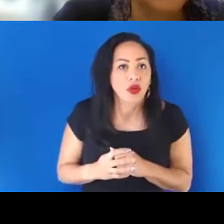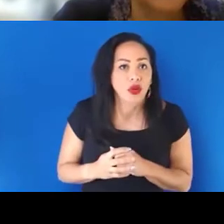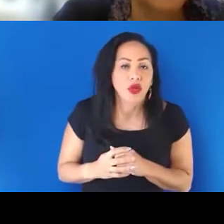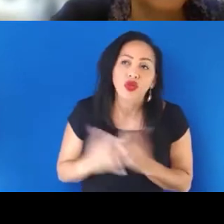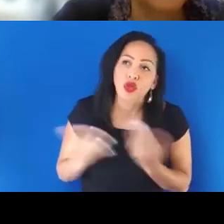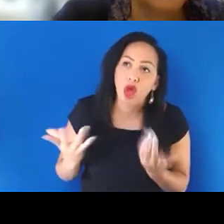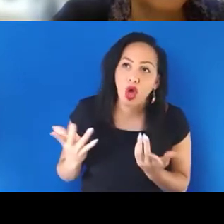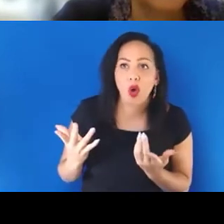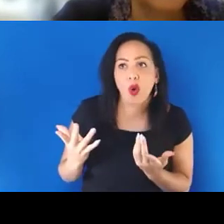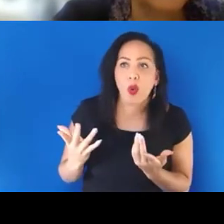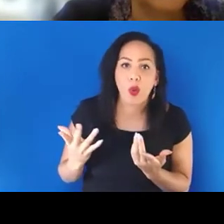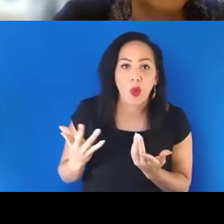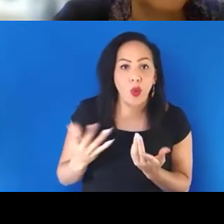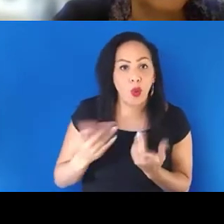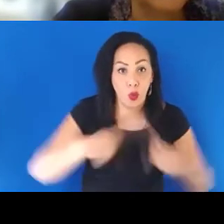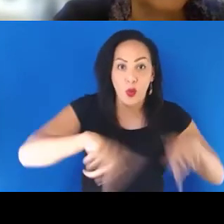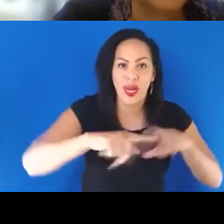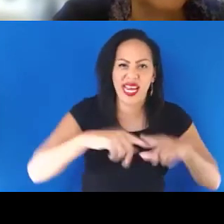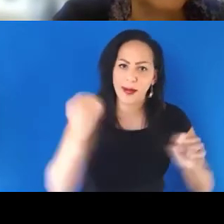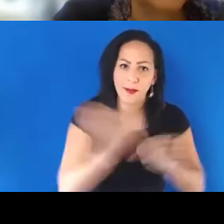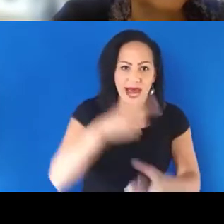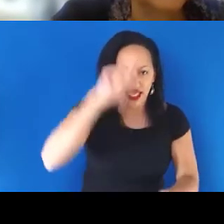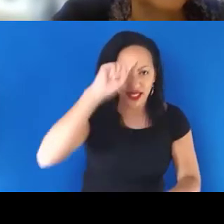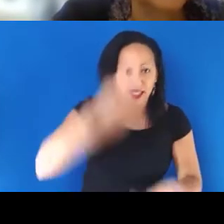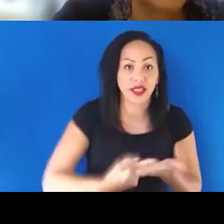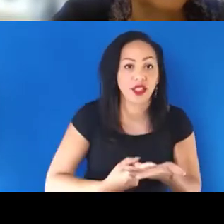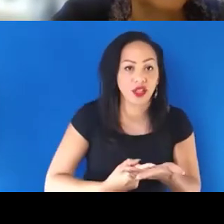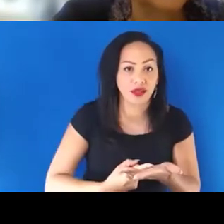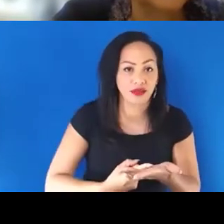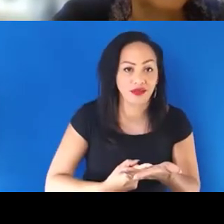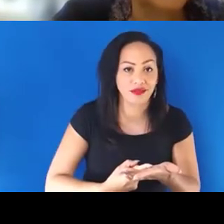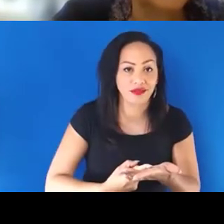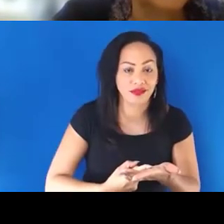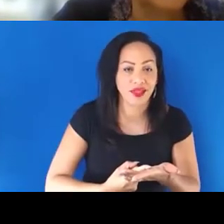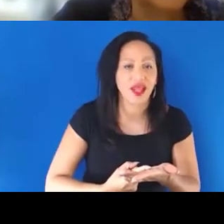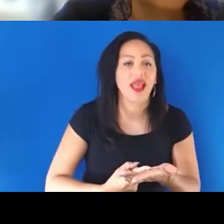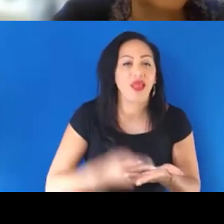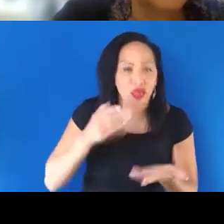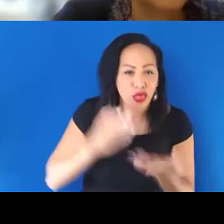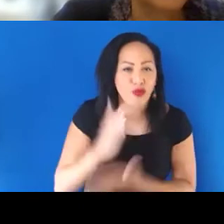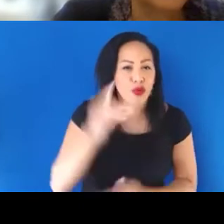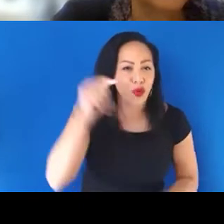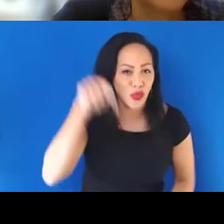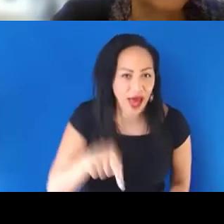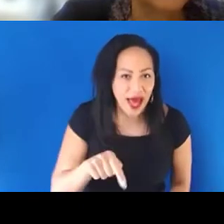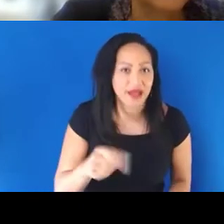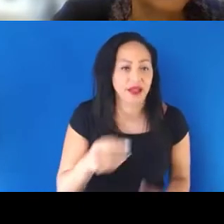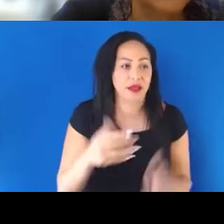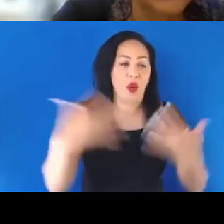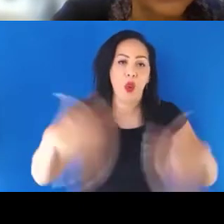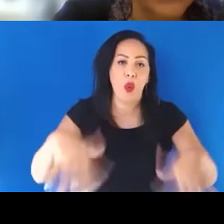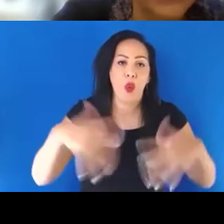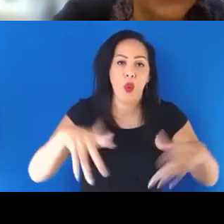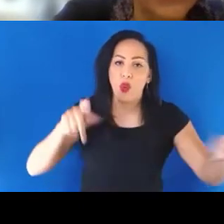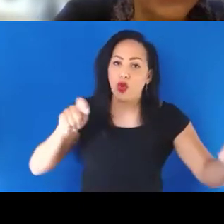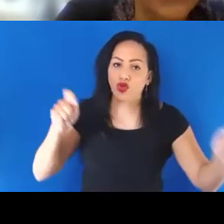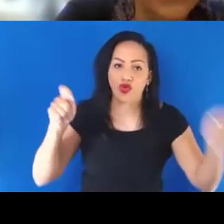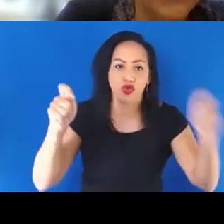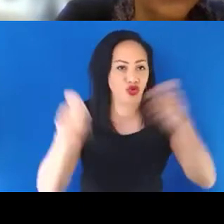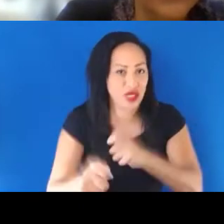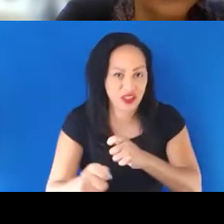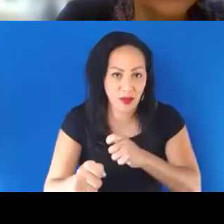choice. And what we had was an amazing transformation of people who were interacting with